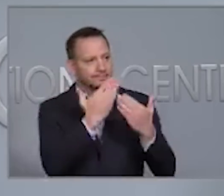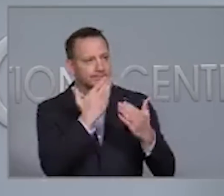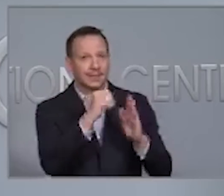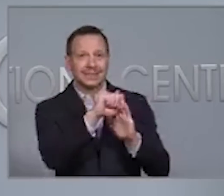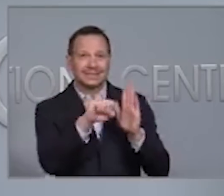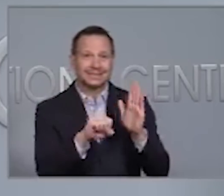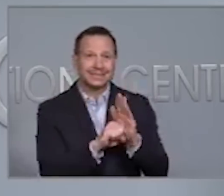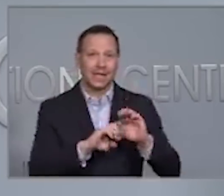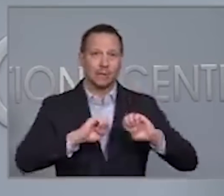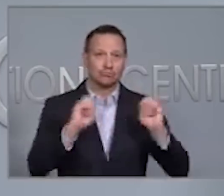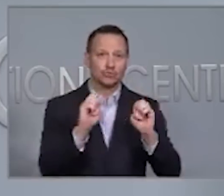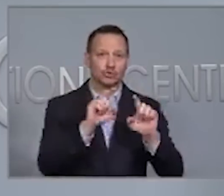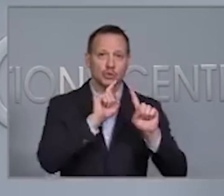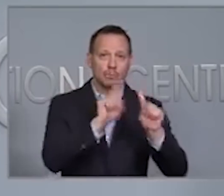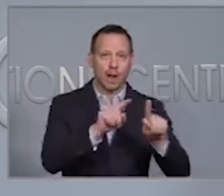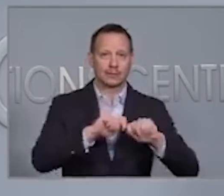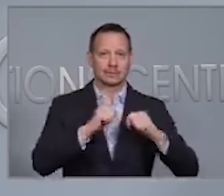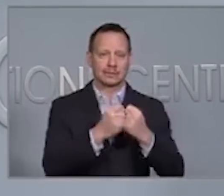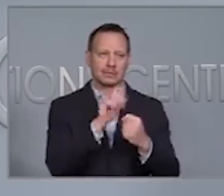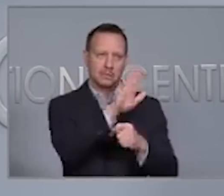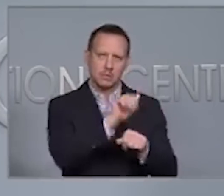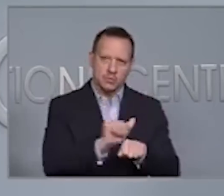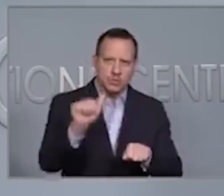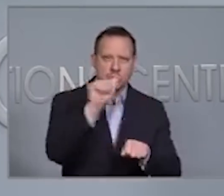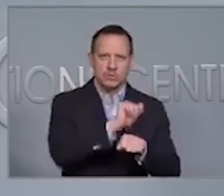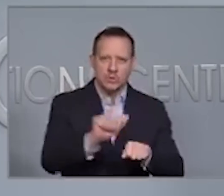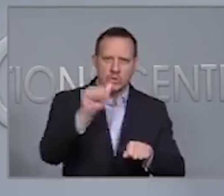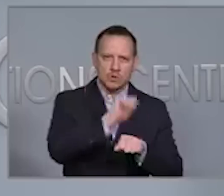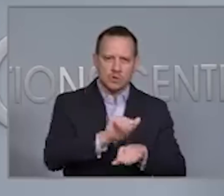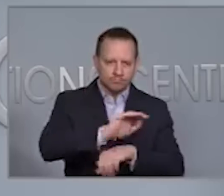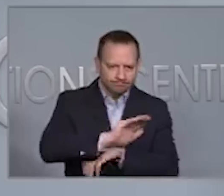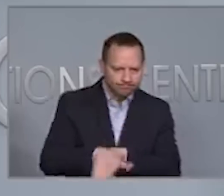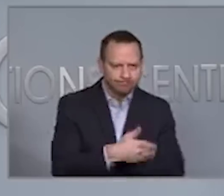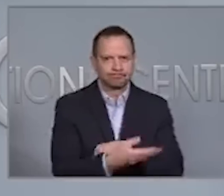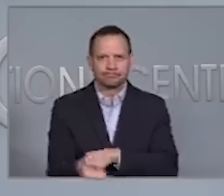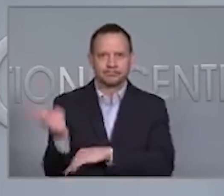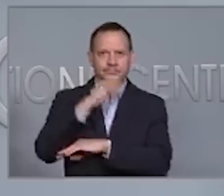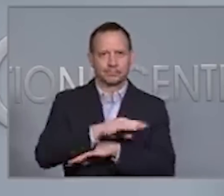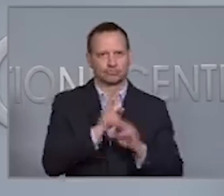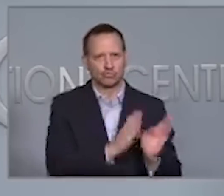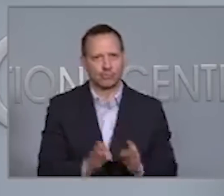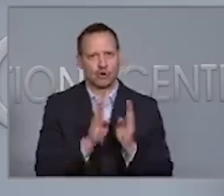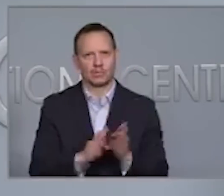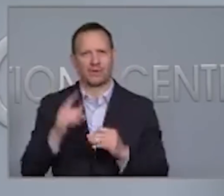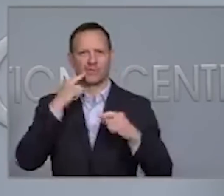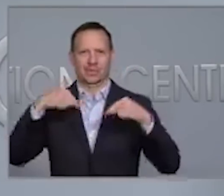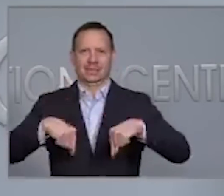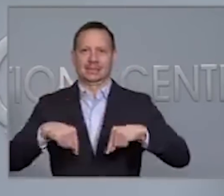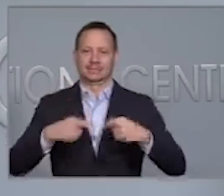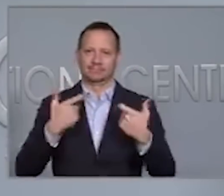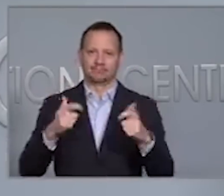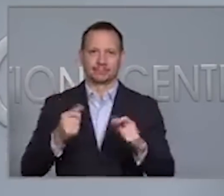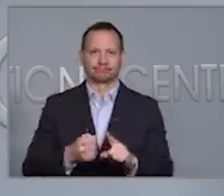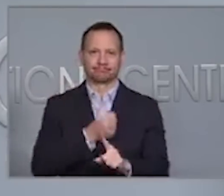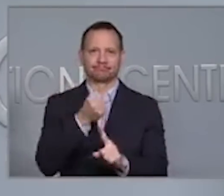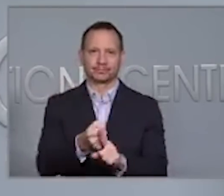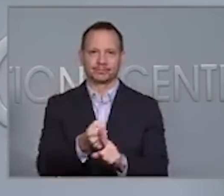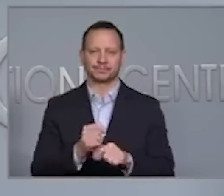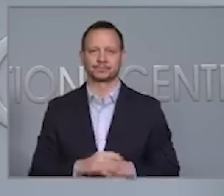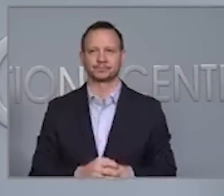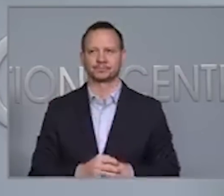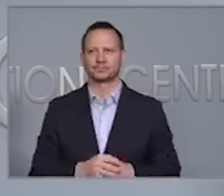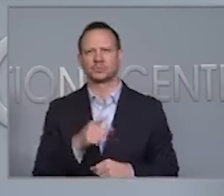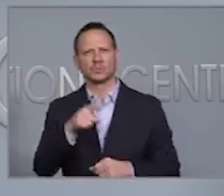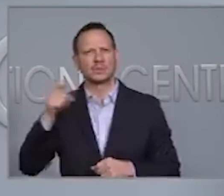Team partners for the tireless work over the last several days preparing North Carolina for the potential impacts. If you need information